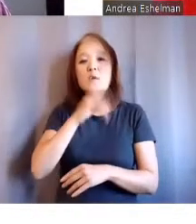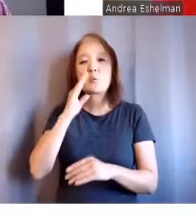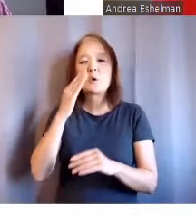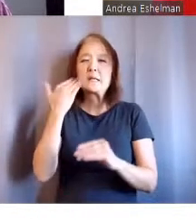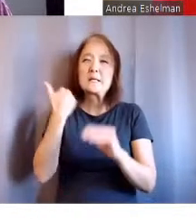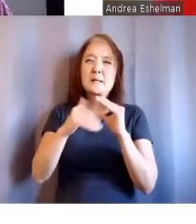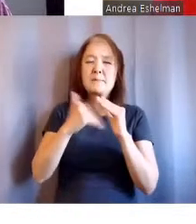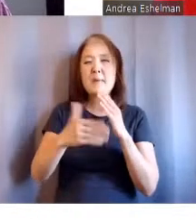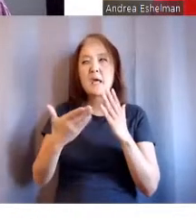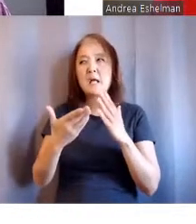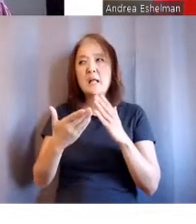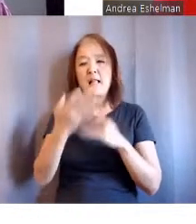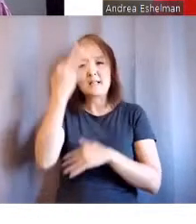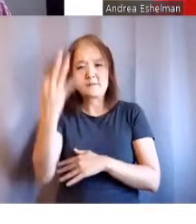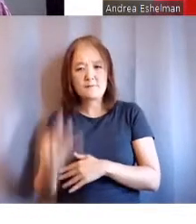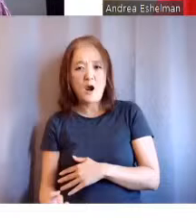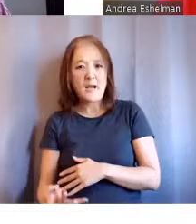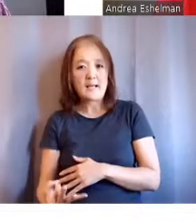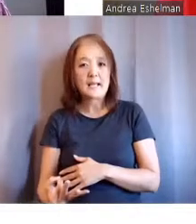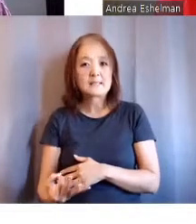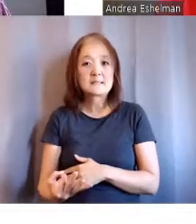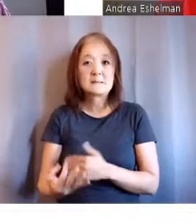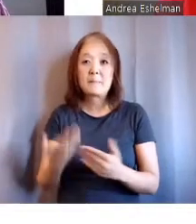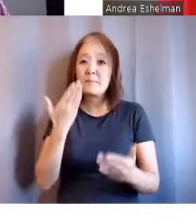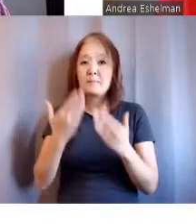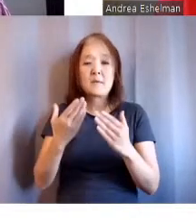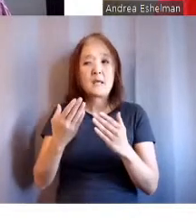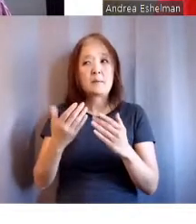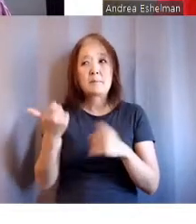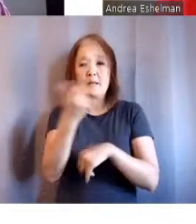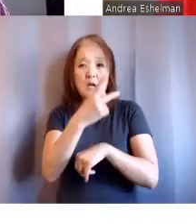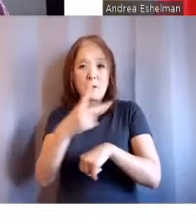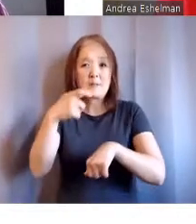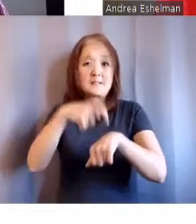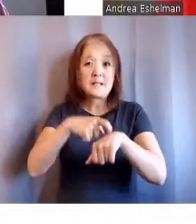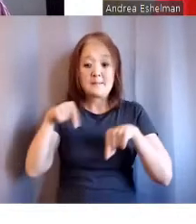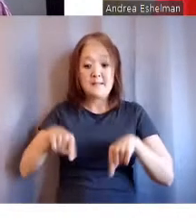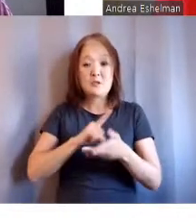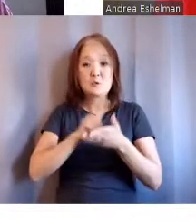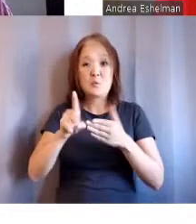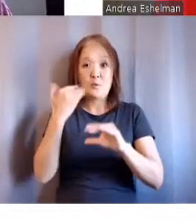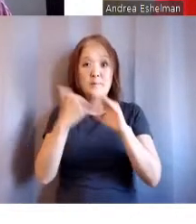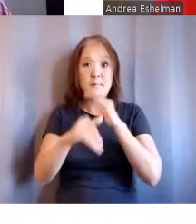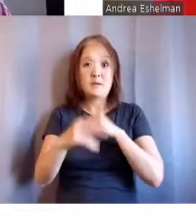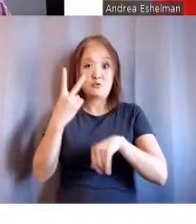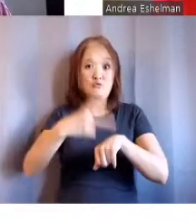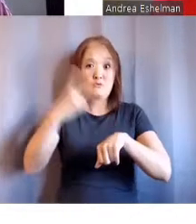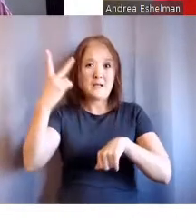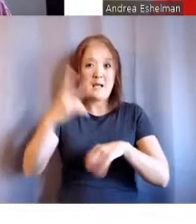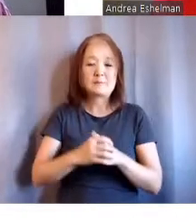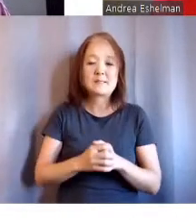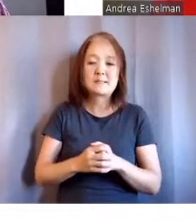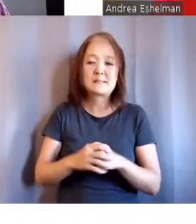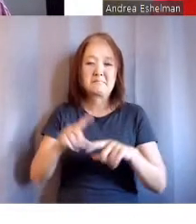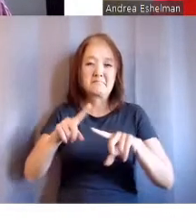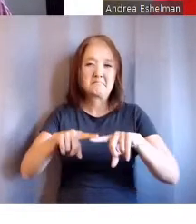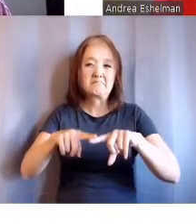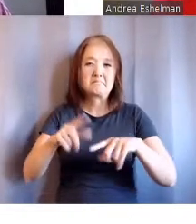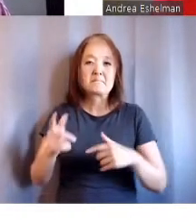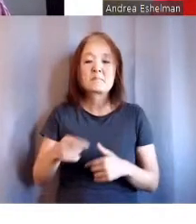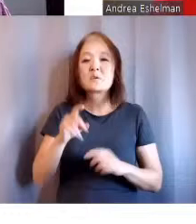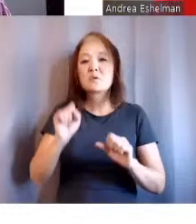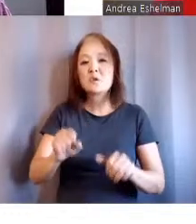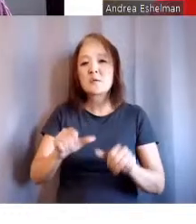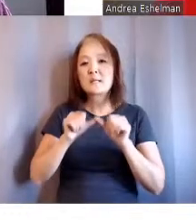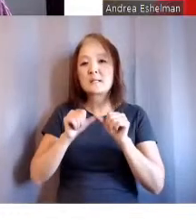once a week on Fridays, perhaps more than once a week, like this week we did it twice. You can continue to